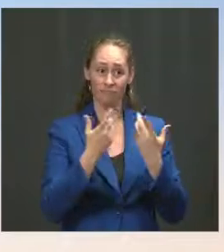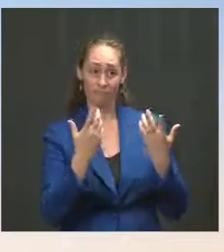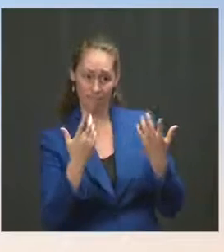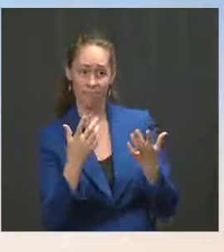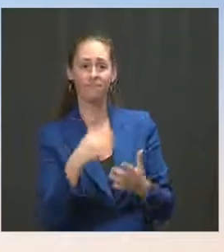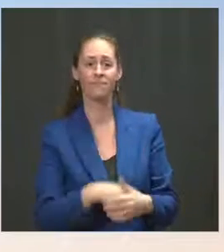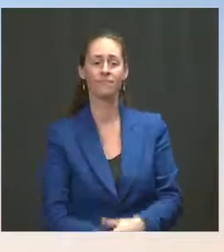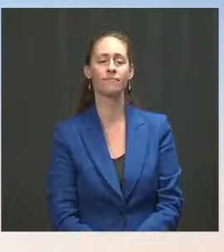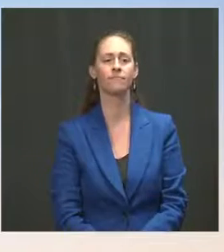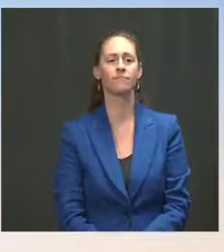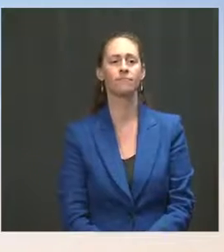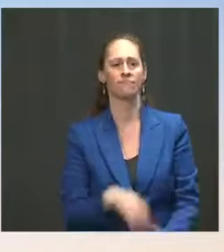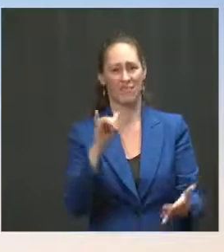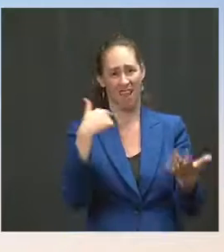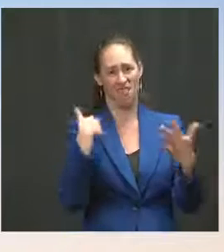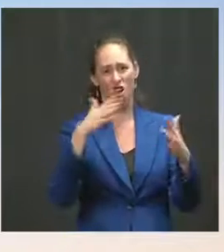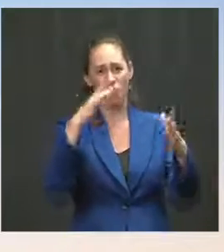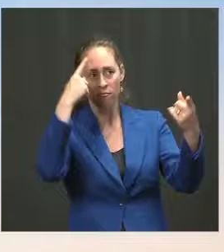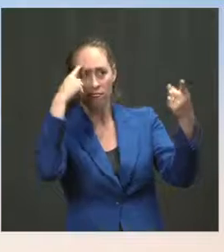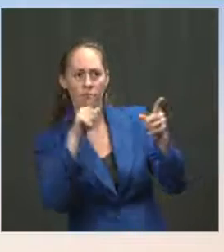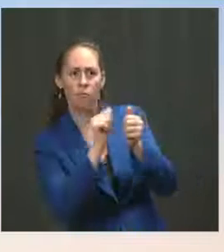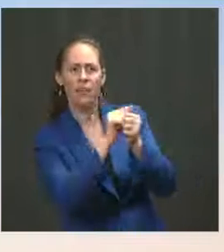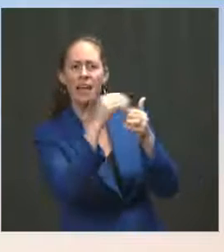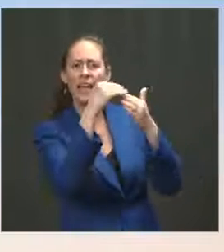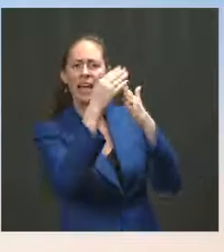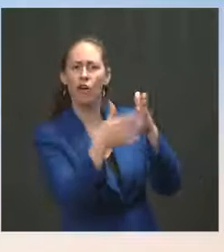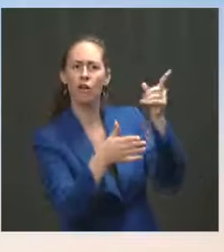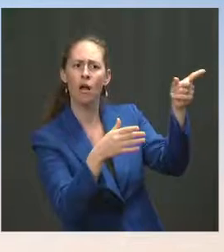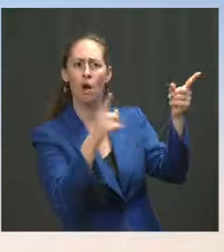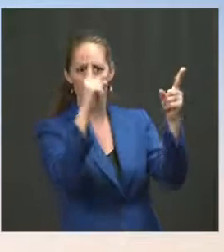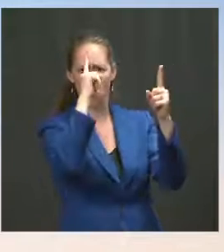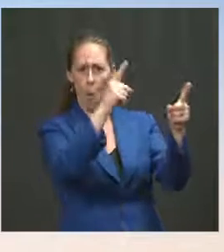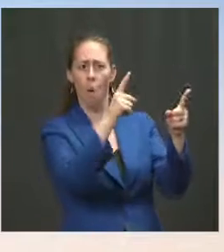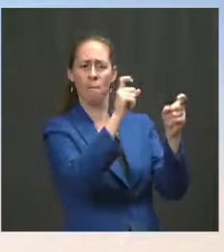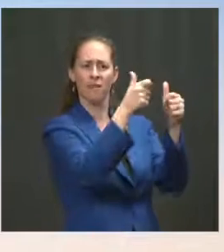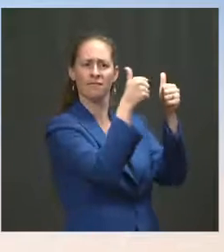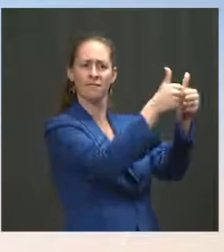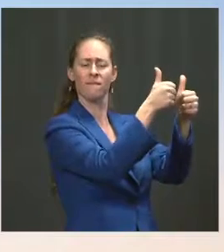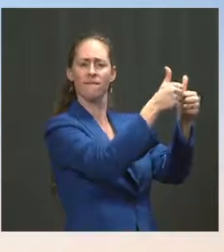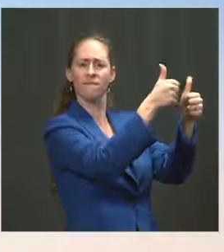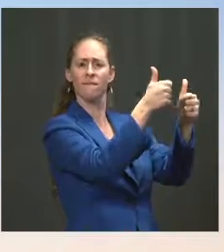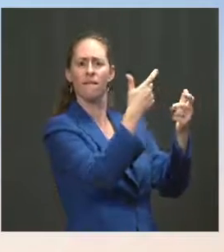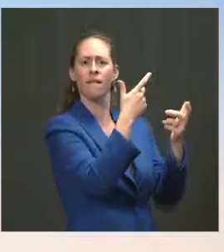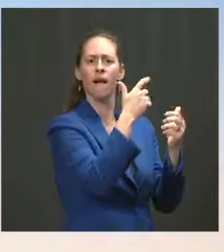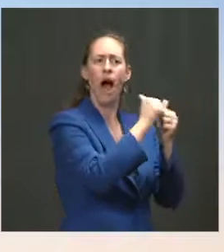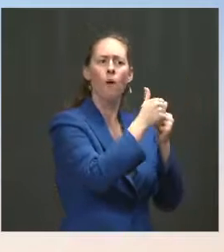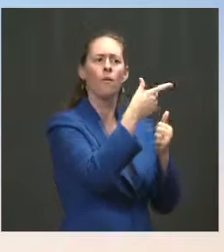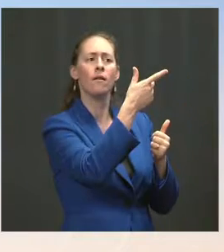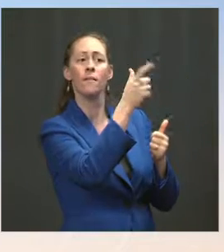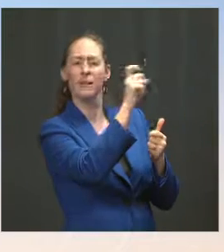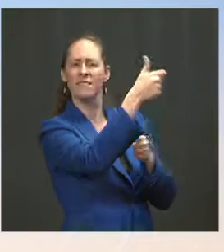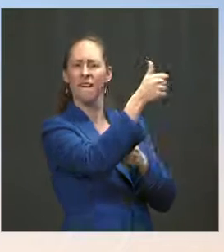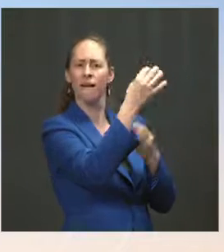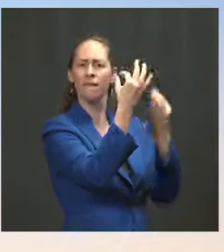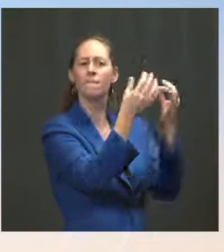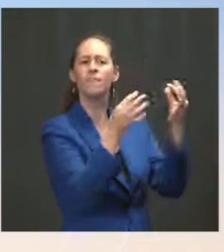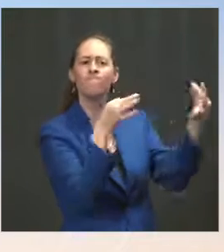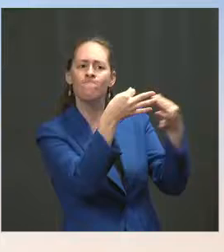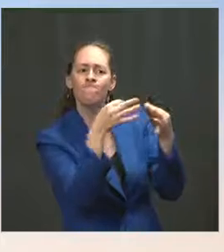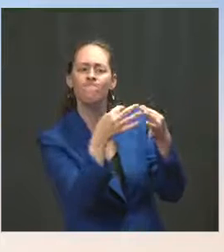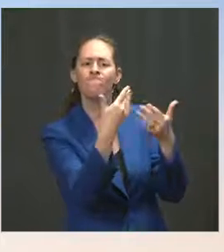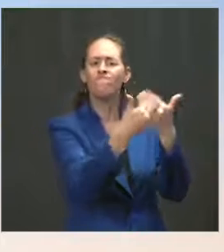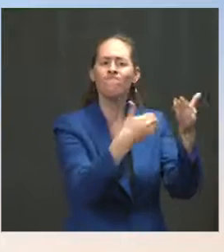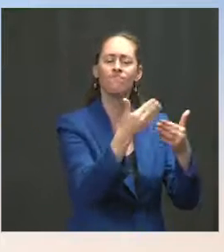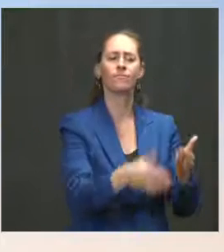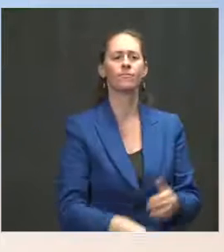leaders, and the implementation and designing of that plan with military leaders and civilian leaders in Afghanistan over the last several years. So our